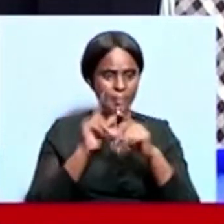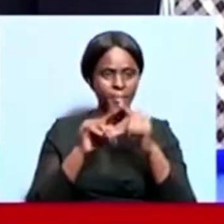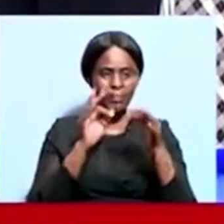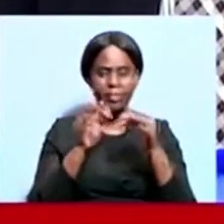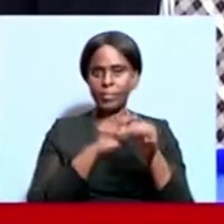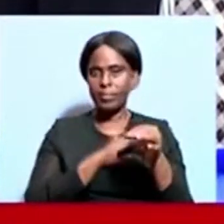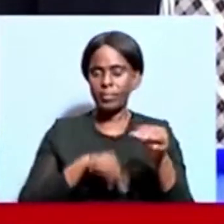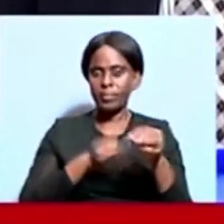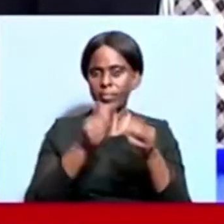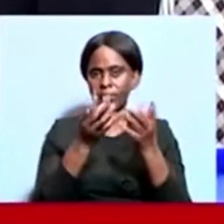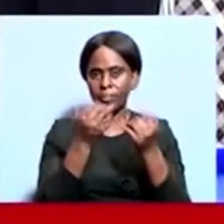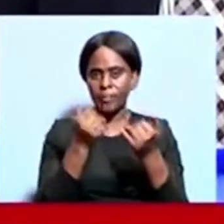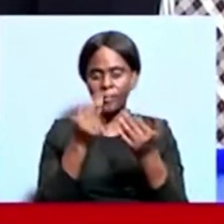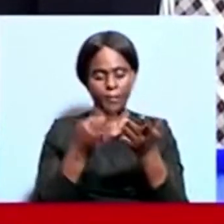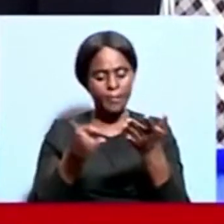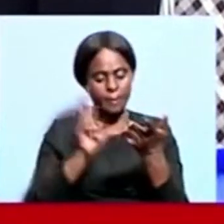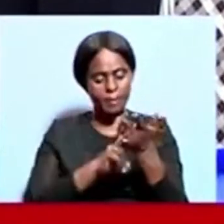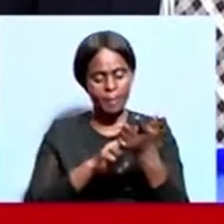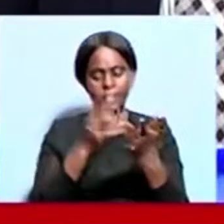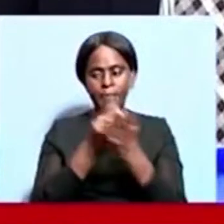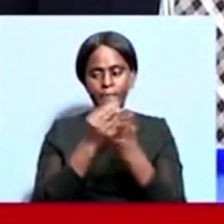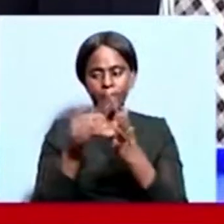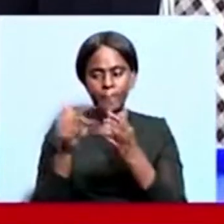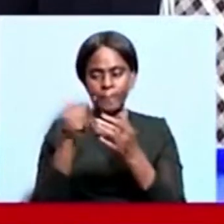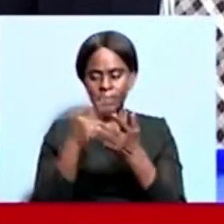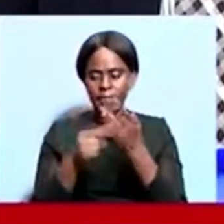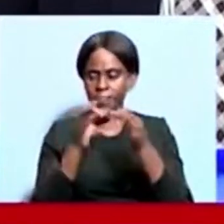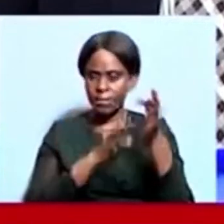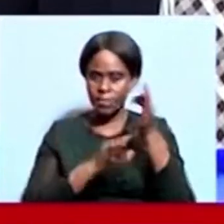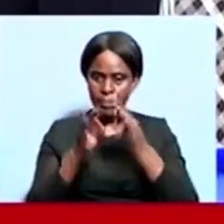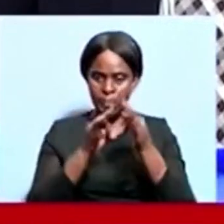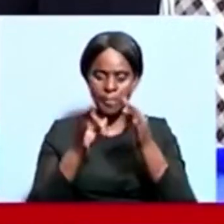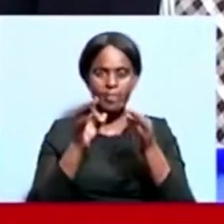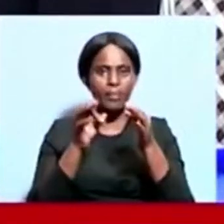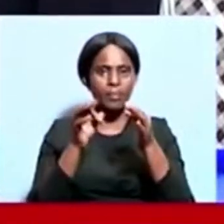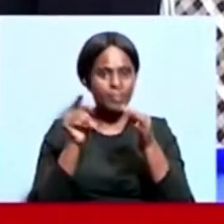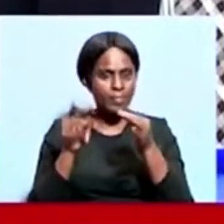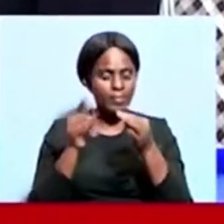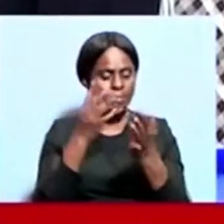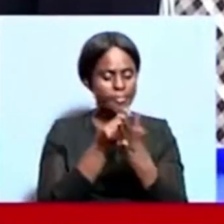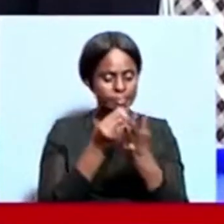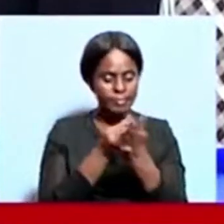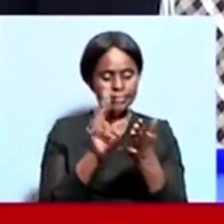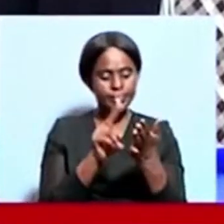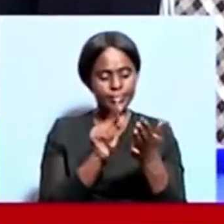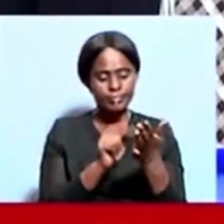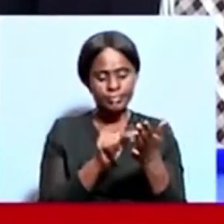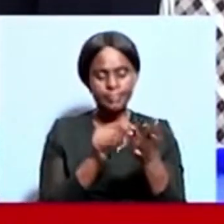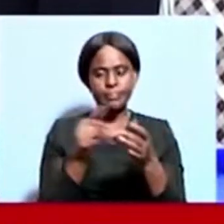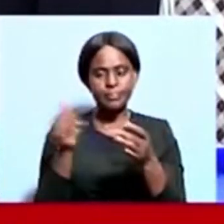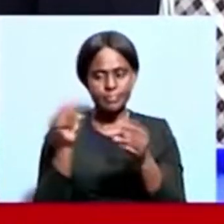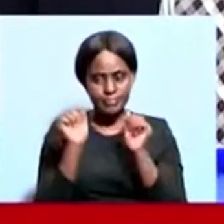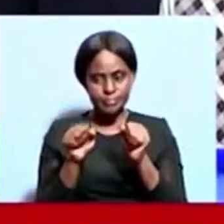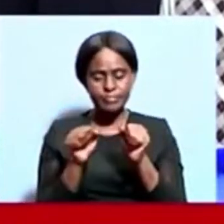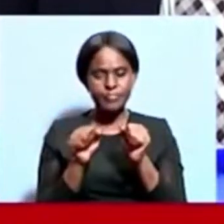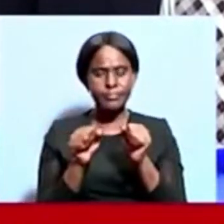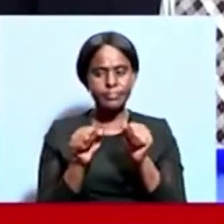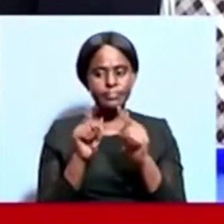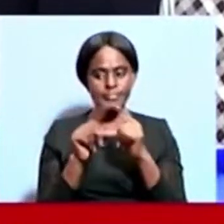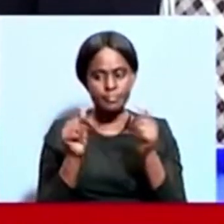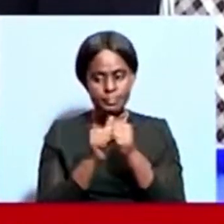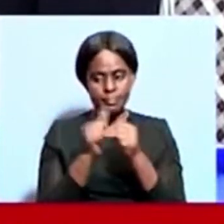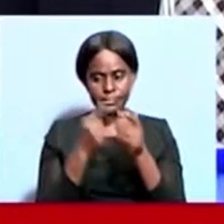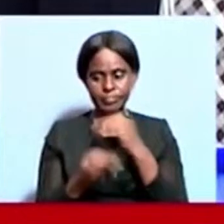member would like the Treasurer to repeat himself in terms of explaining the status of the money and so forth, he could. But in terms